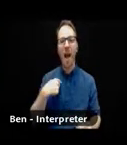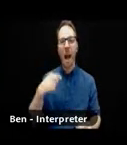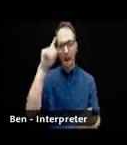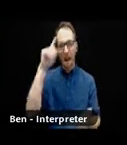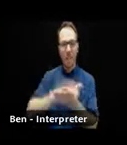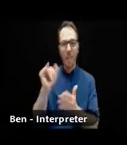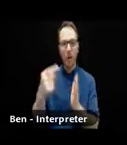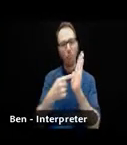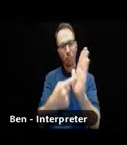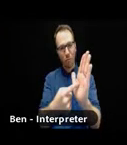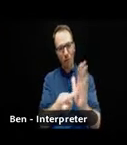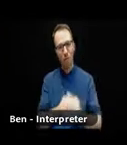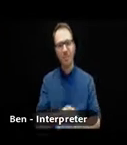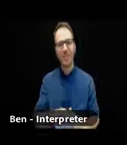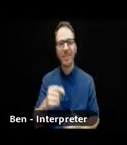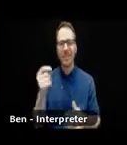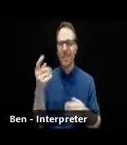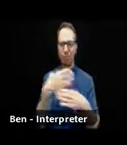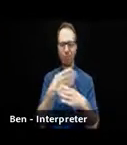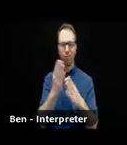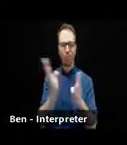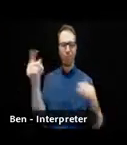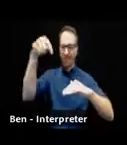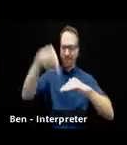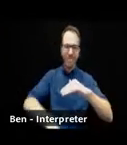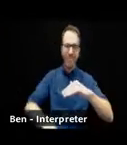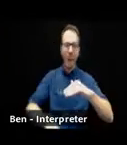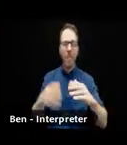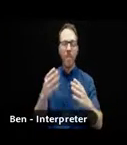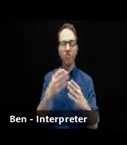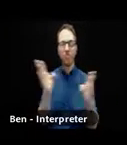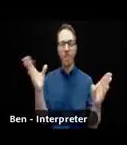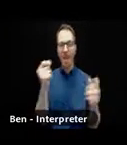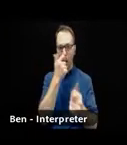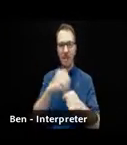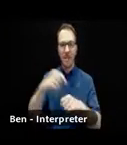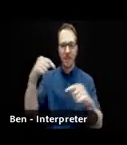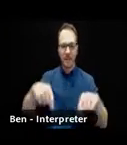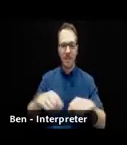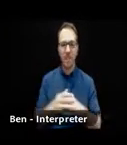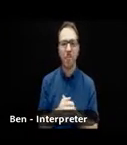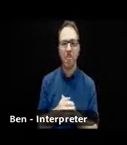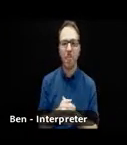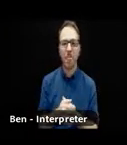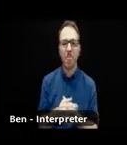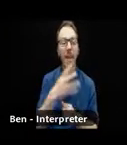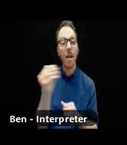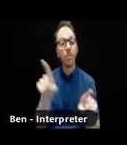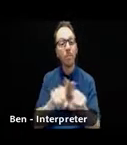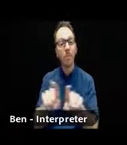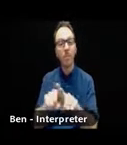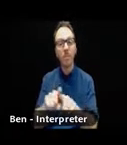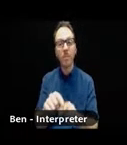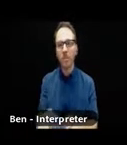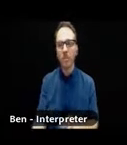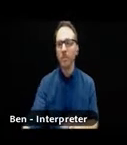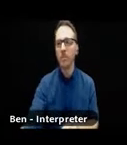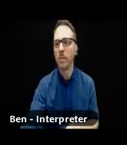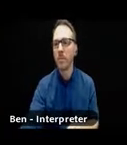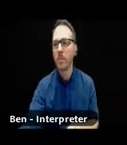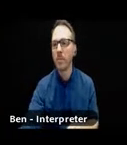shows the breadth of the interest in this. And let's see if we can go to